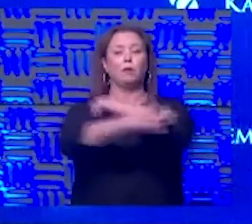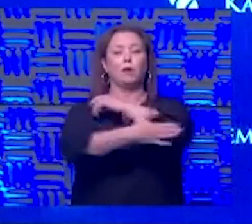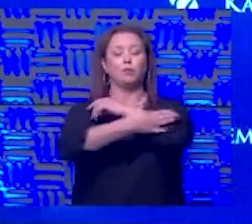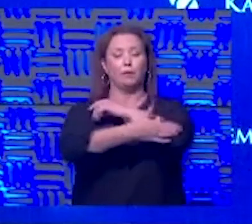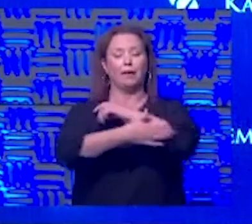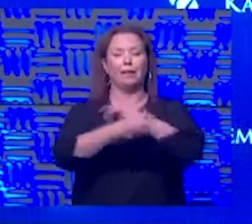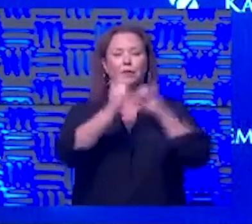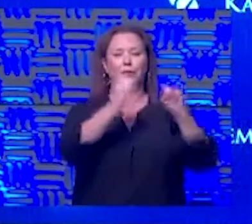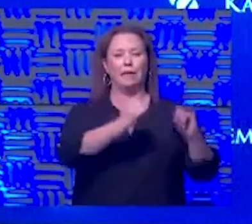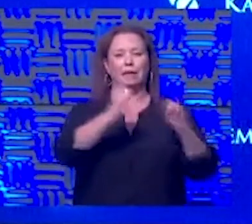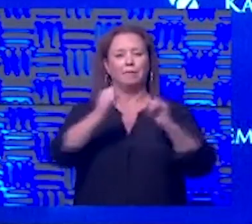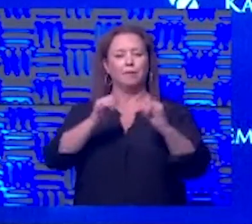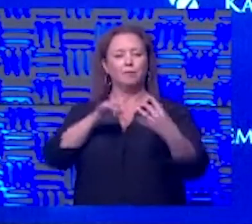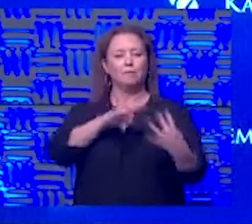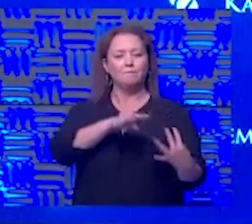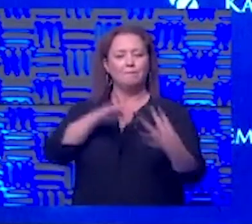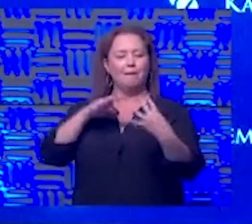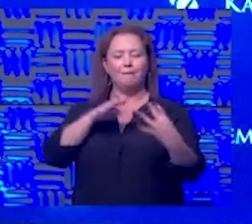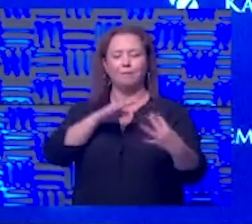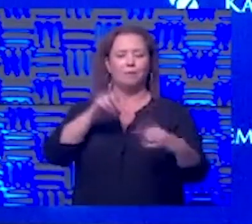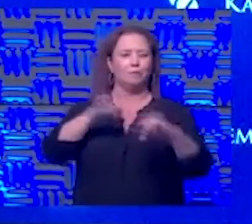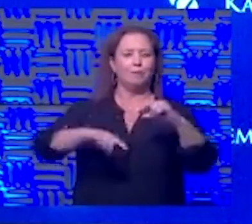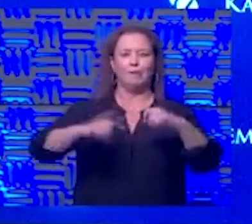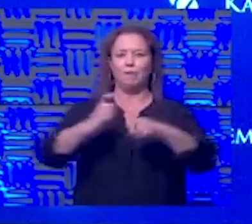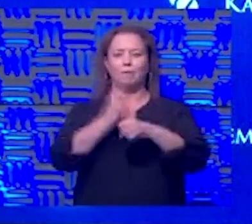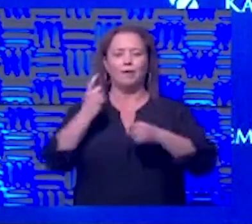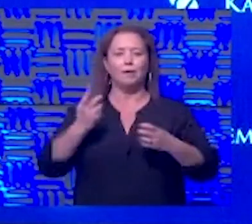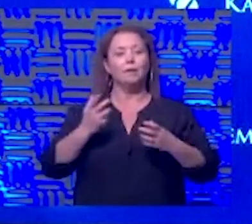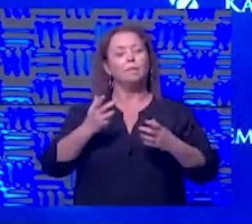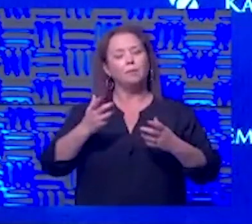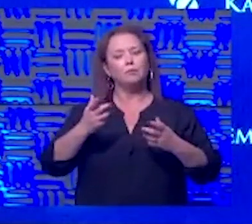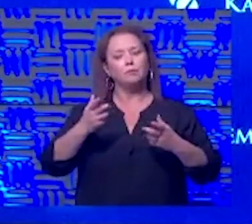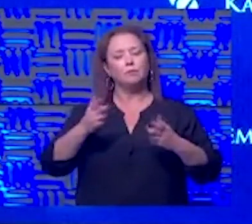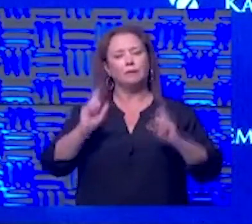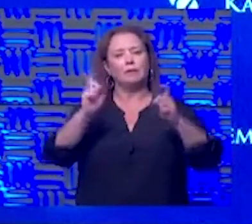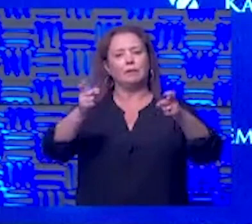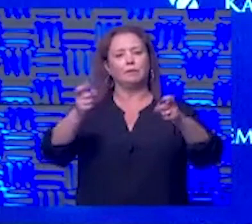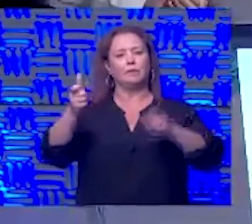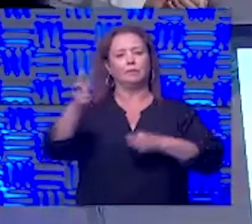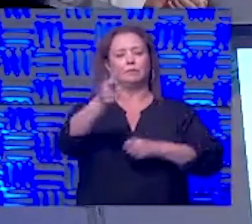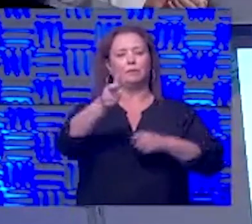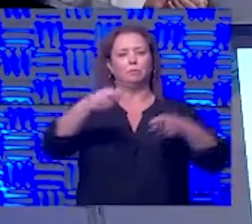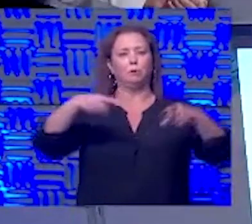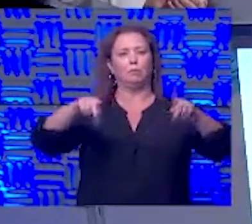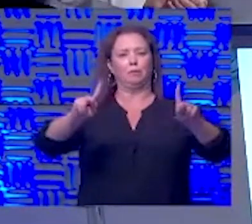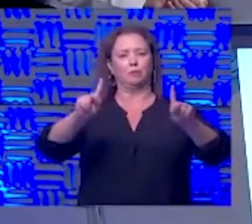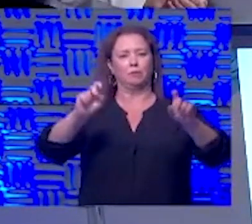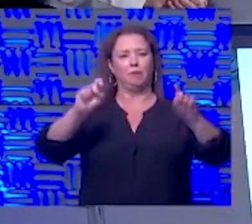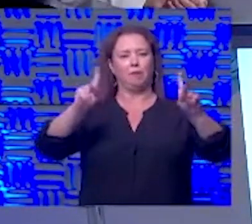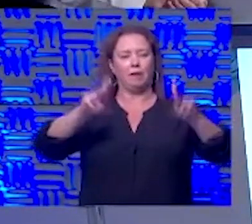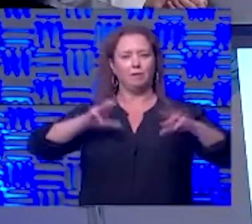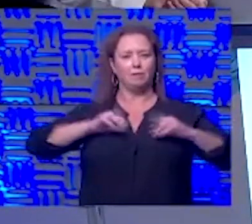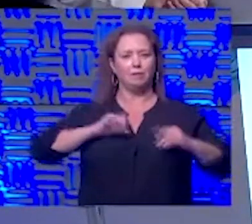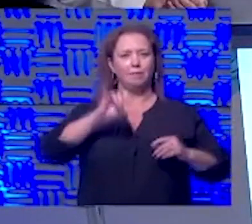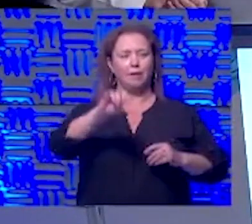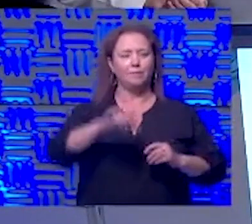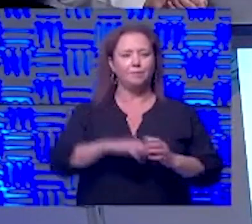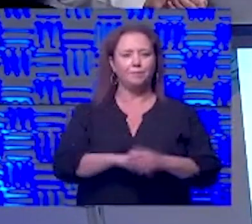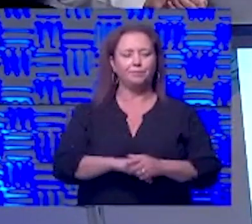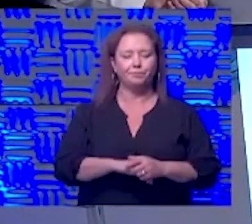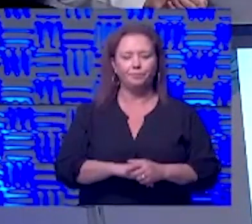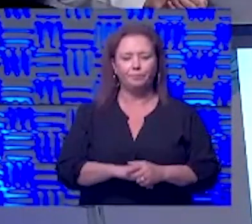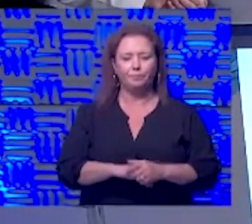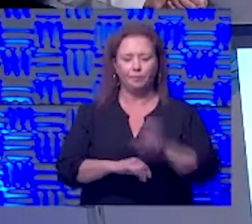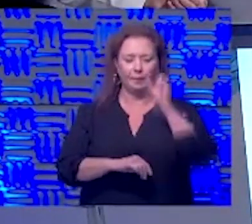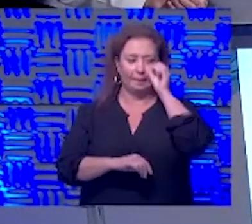individual battles that we won't win, and we just have to give ourselves permission to be okay with that. Okay, long time